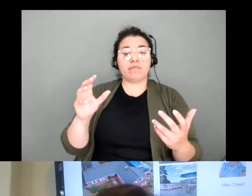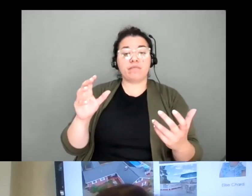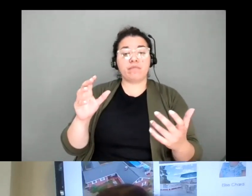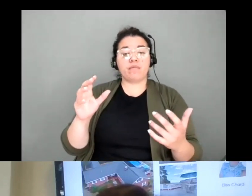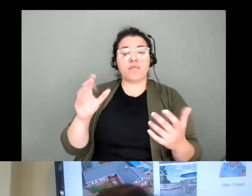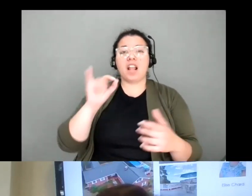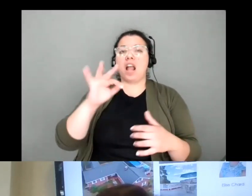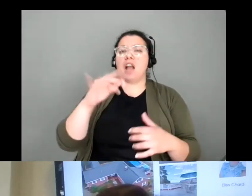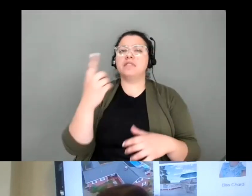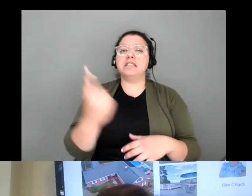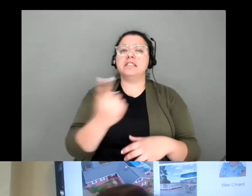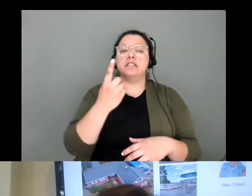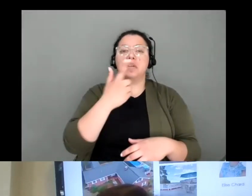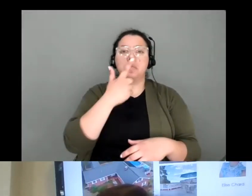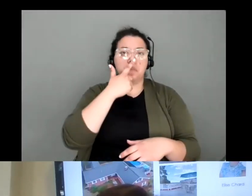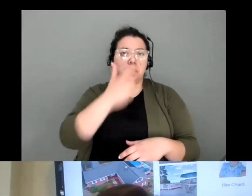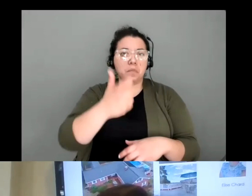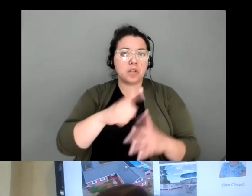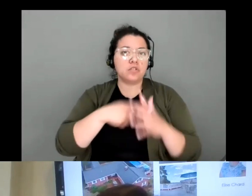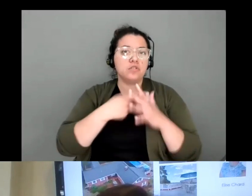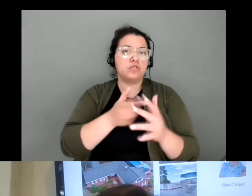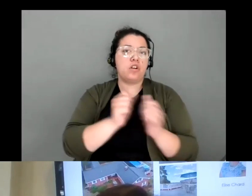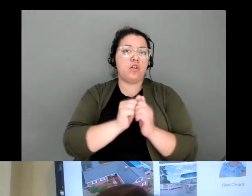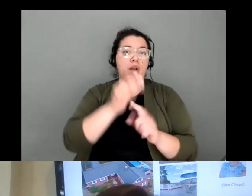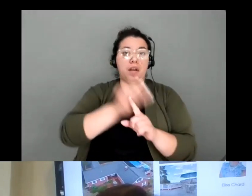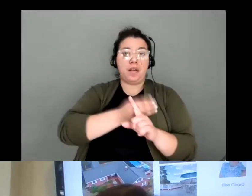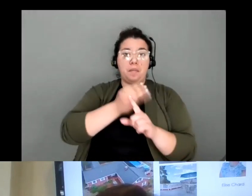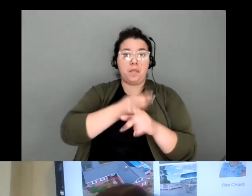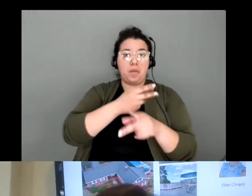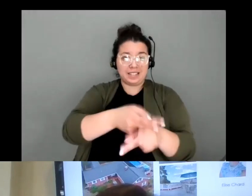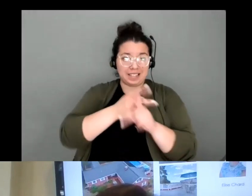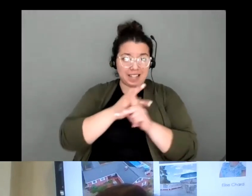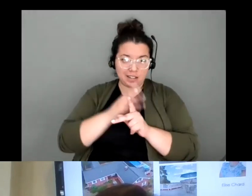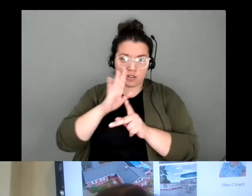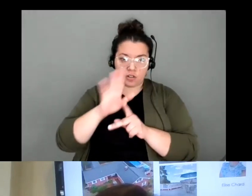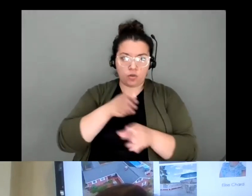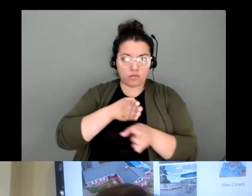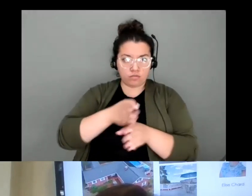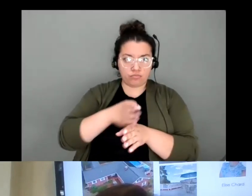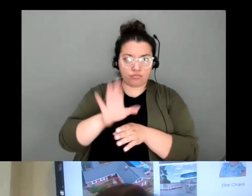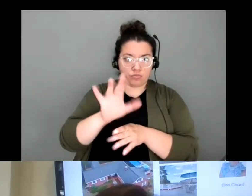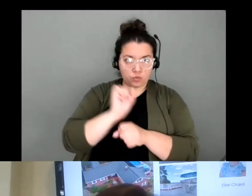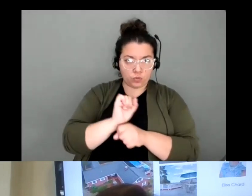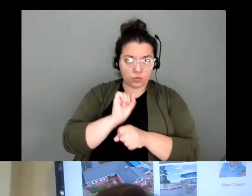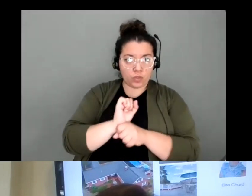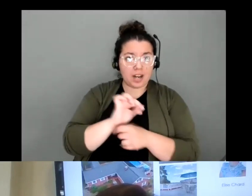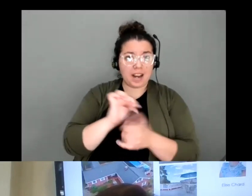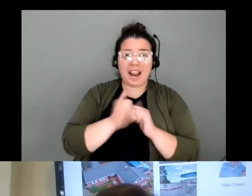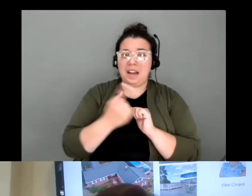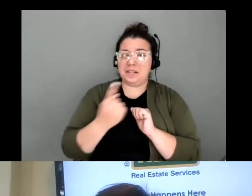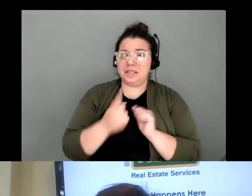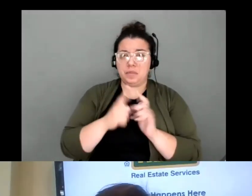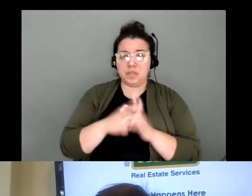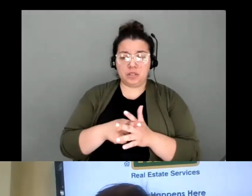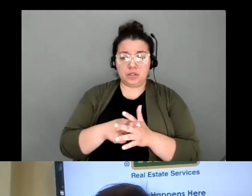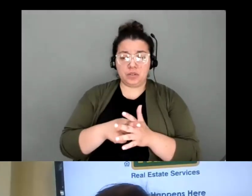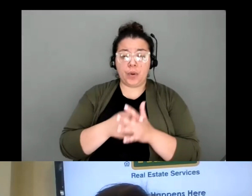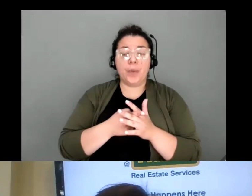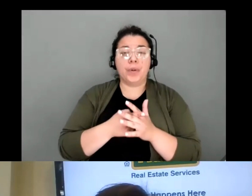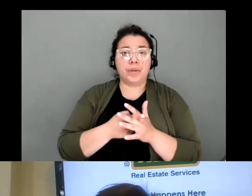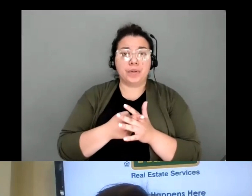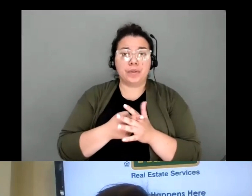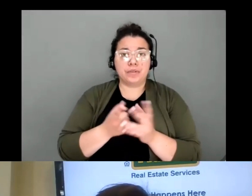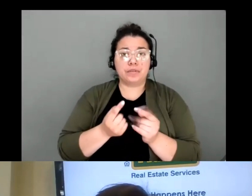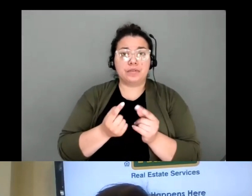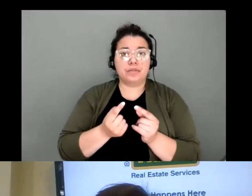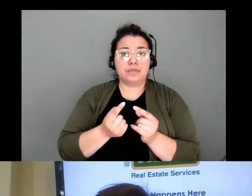started in mortgage lending on that side? How do you even, enter that field? How would you get